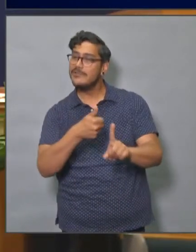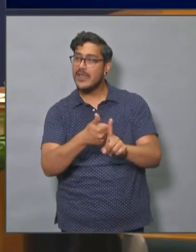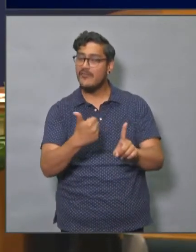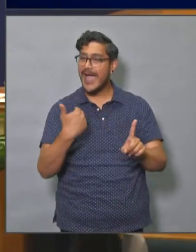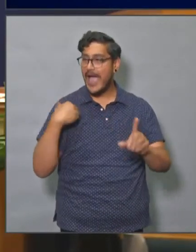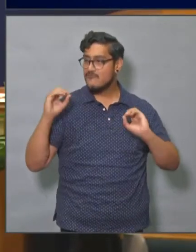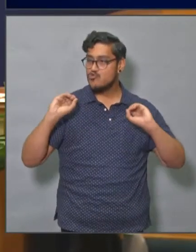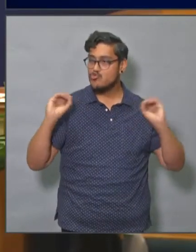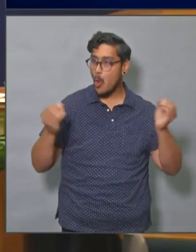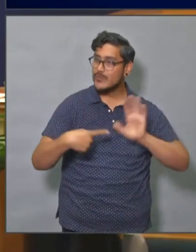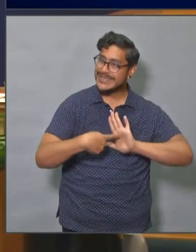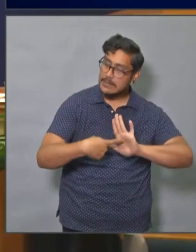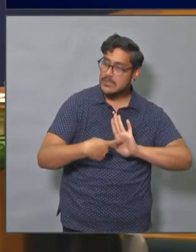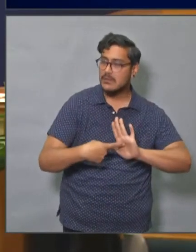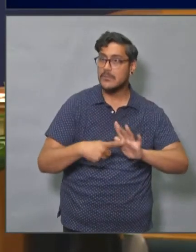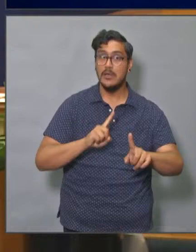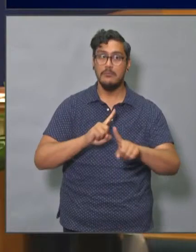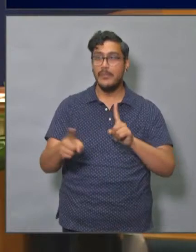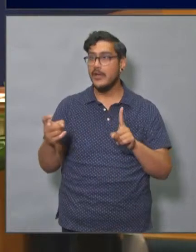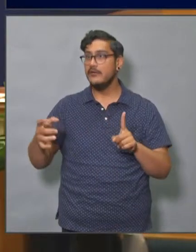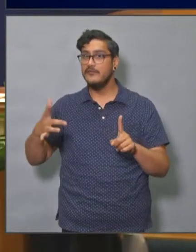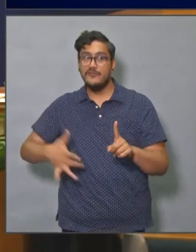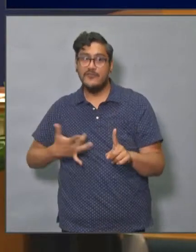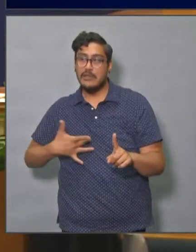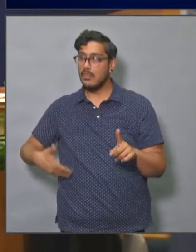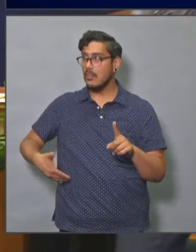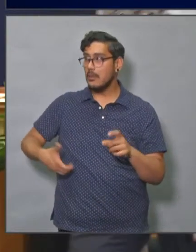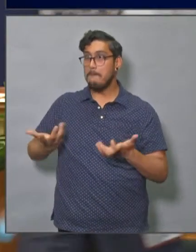exposed and can't make an appointment to get tested right now?